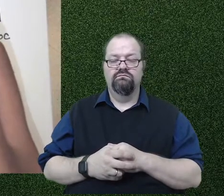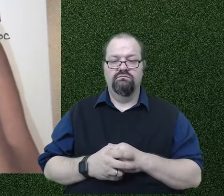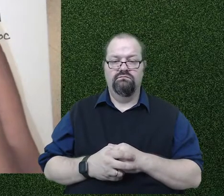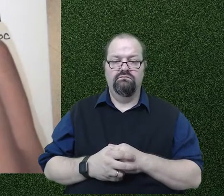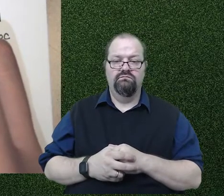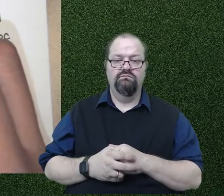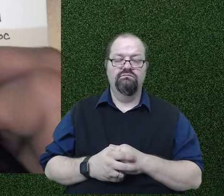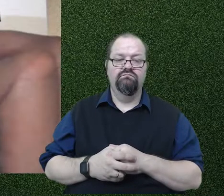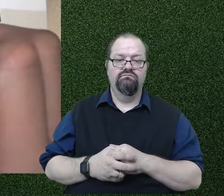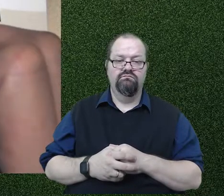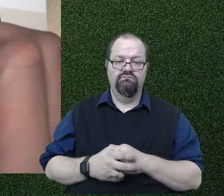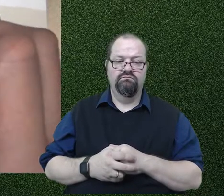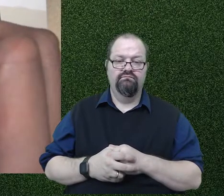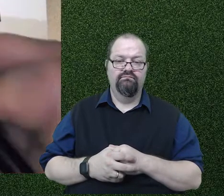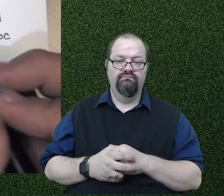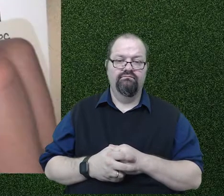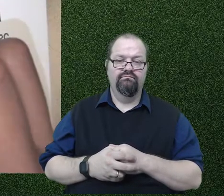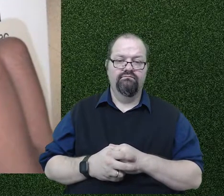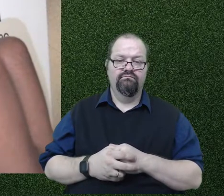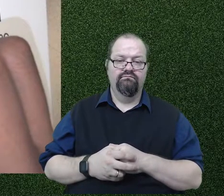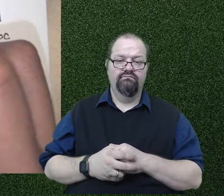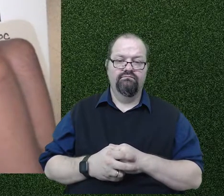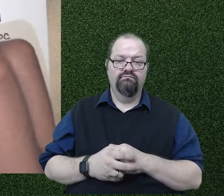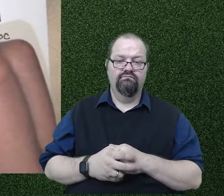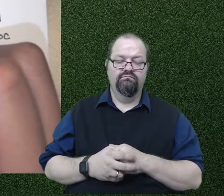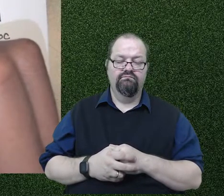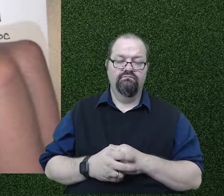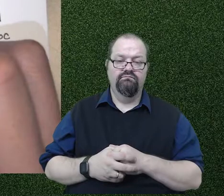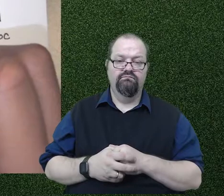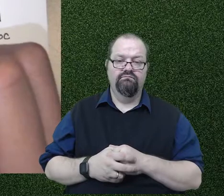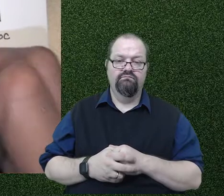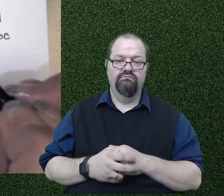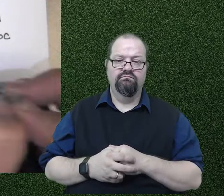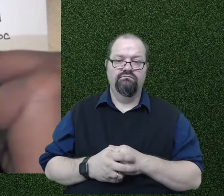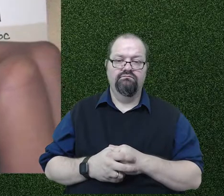U1V2 minus U2V1